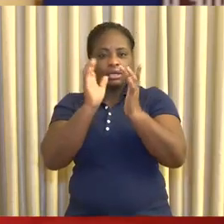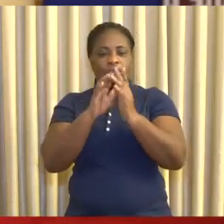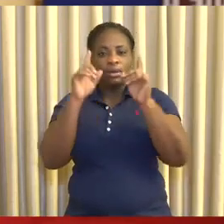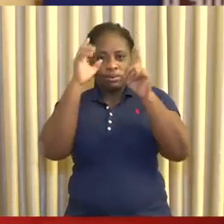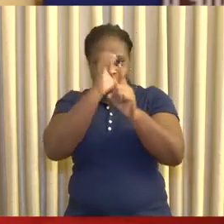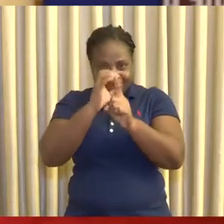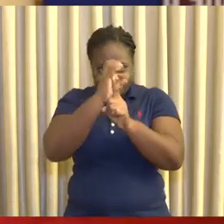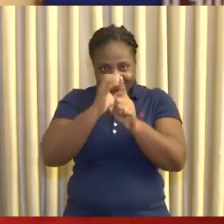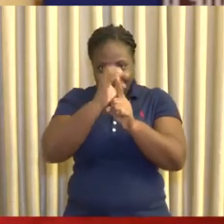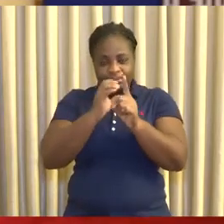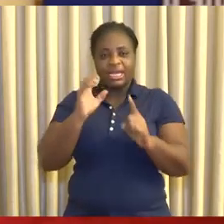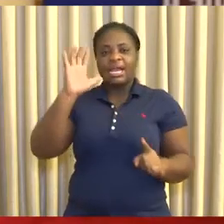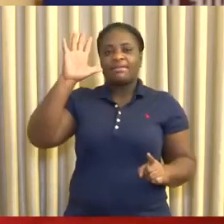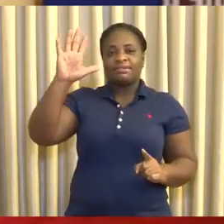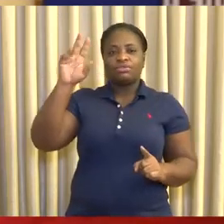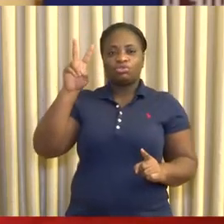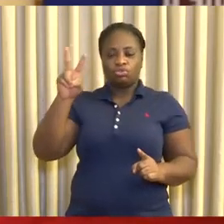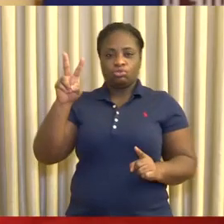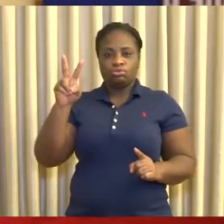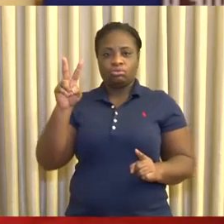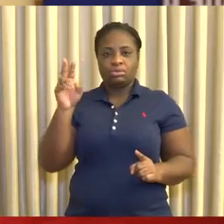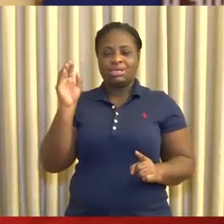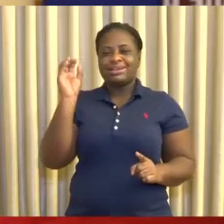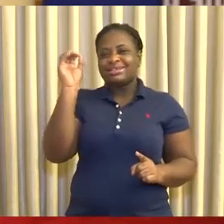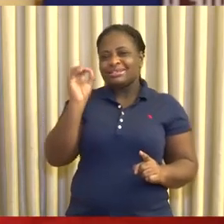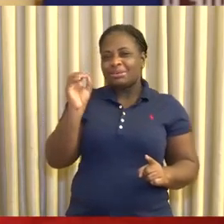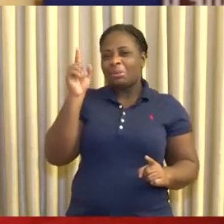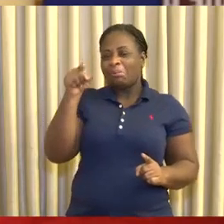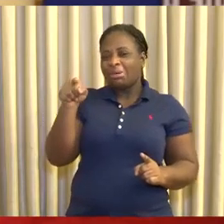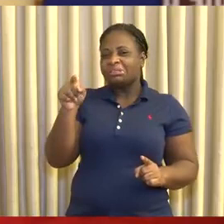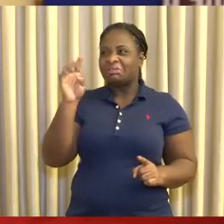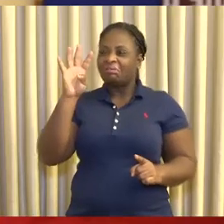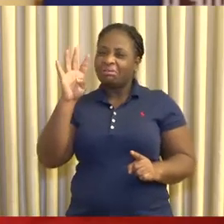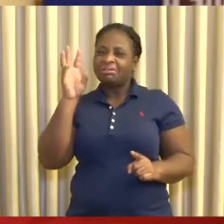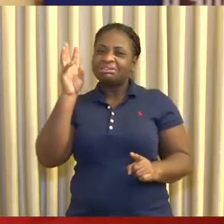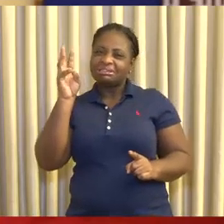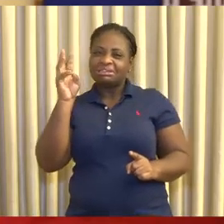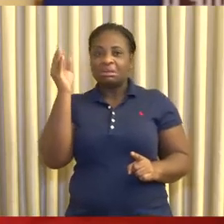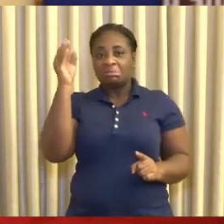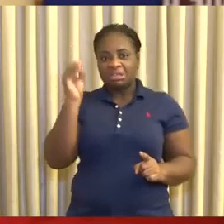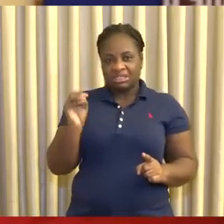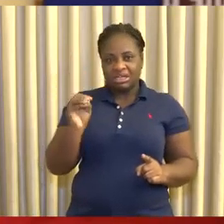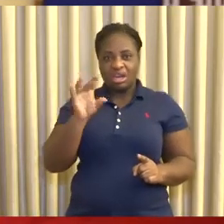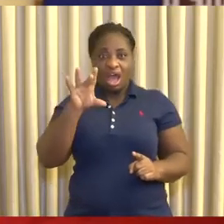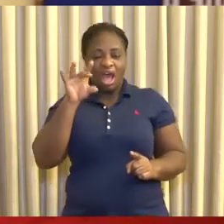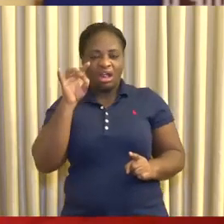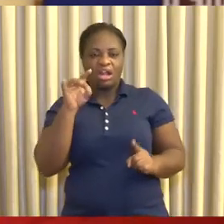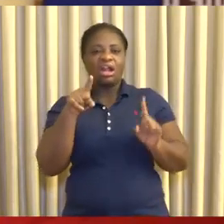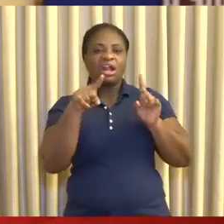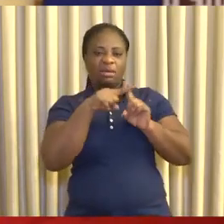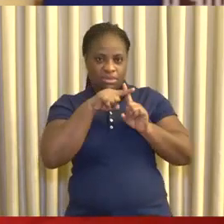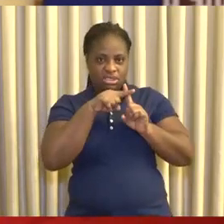and 52, i.e. 0.46 percent of them were found to be positive.